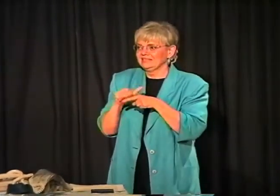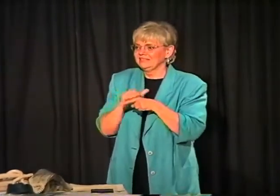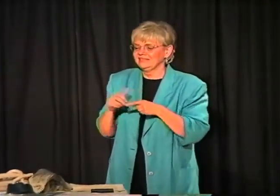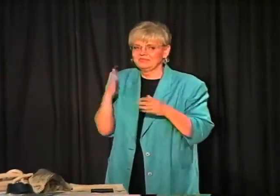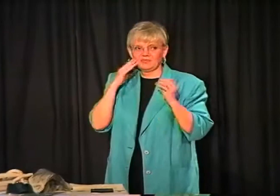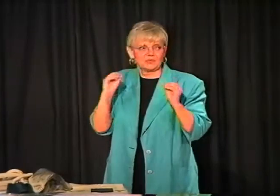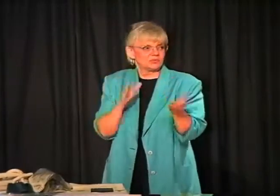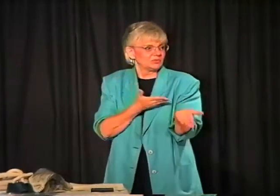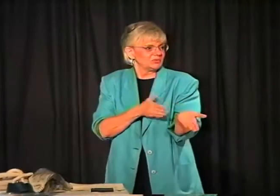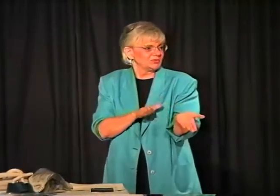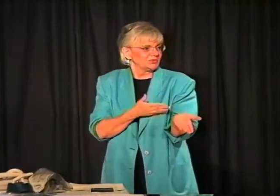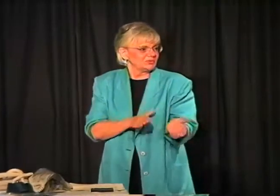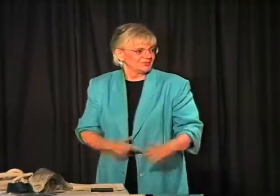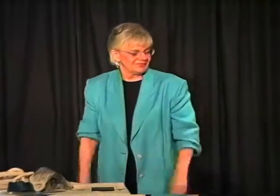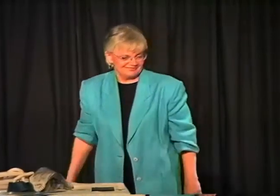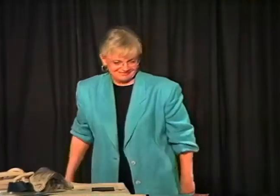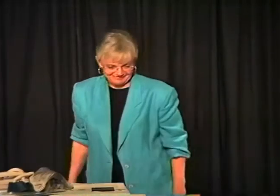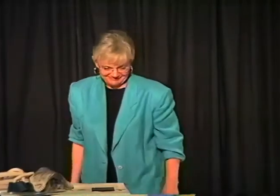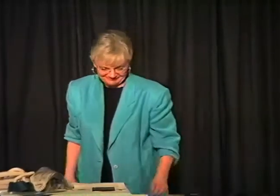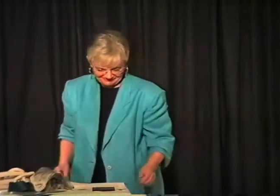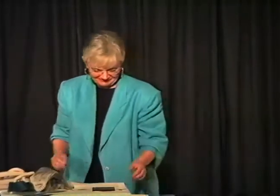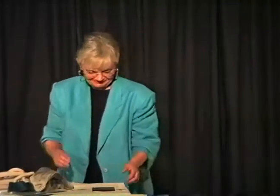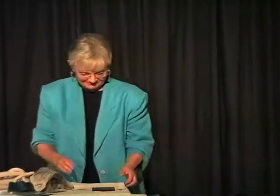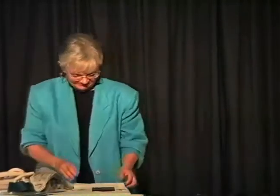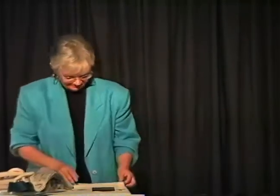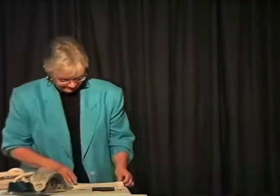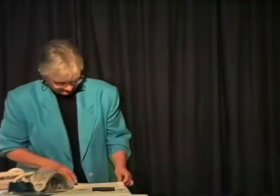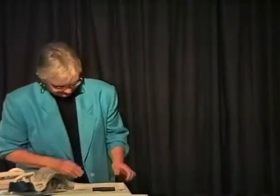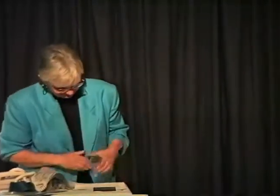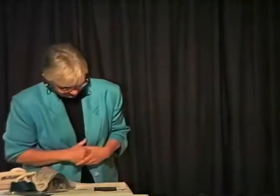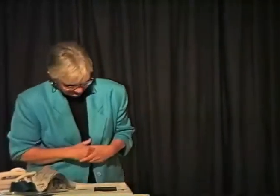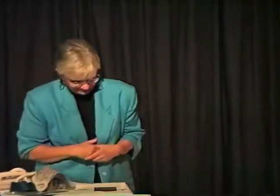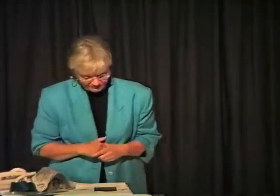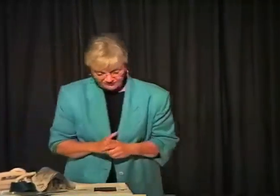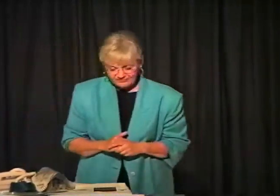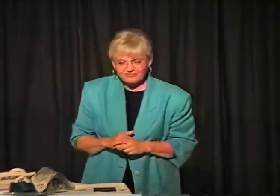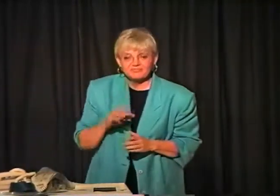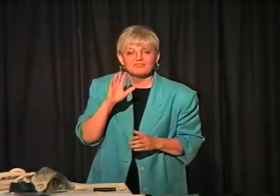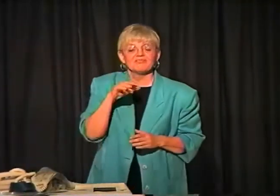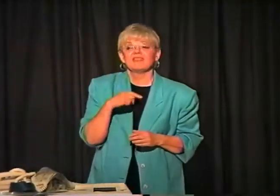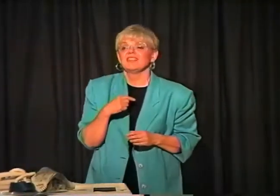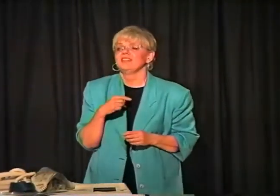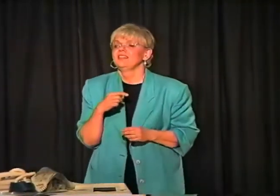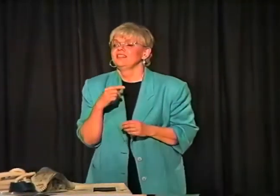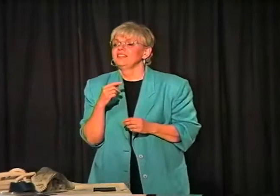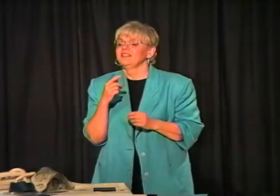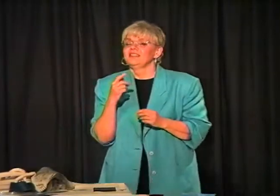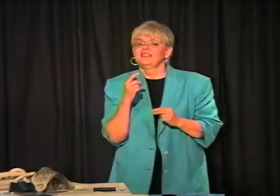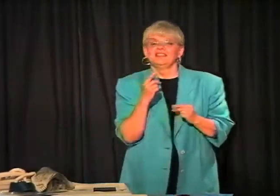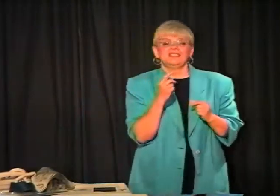don't know. I don't know. Need the music so that they'll feel better and know when to get off.